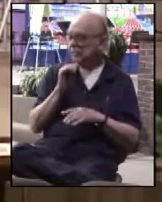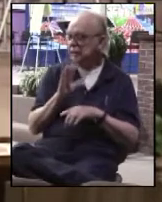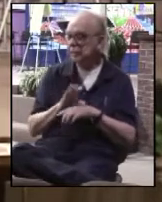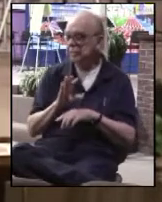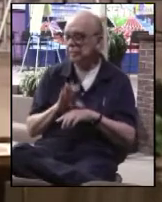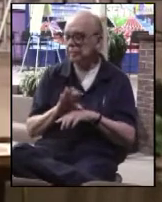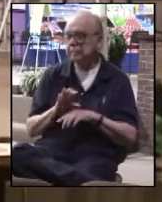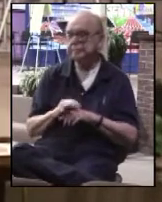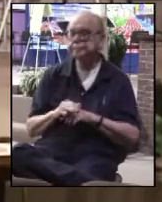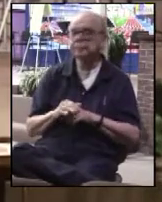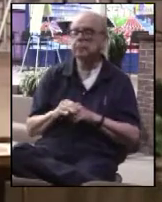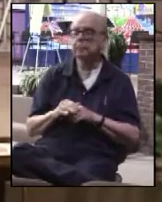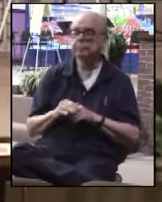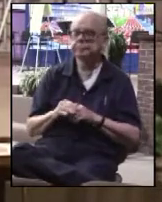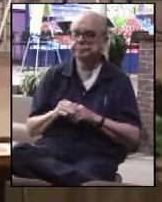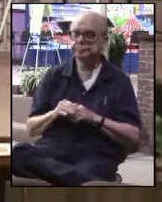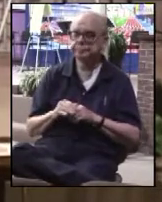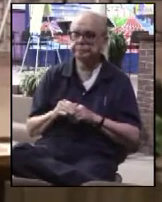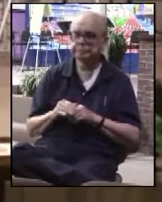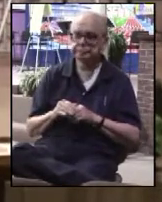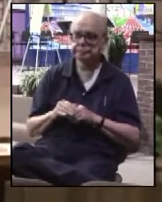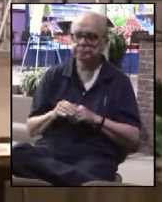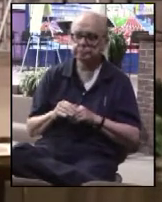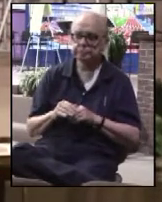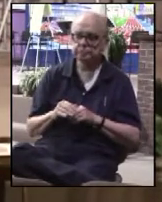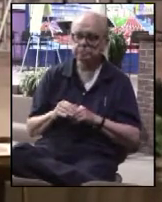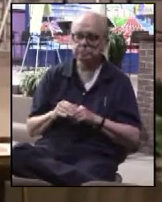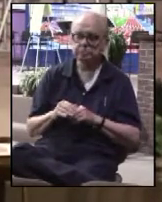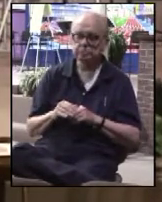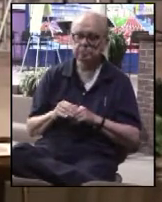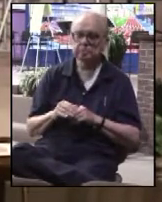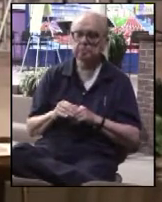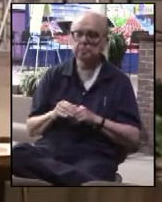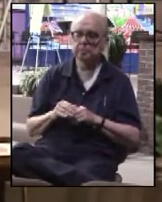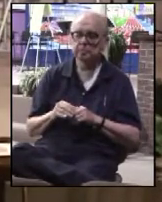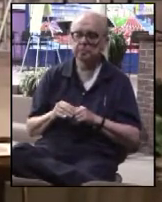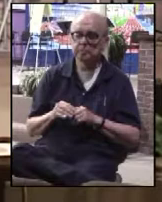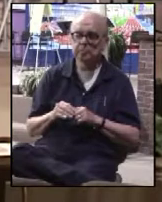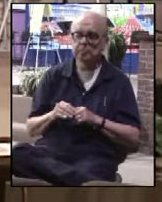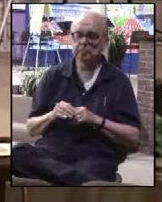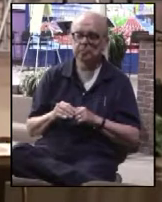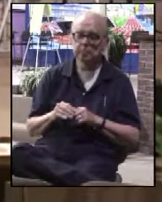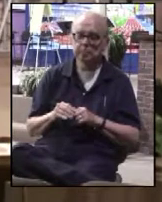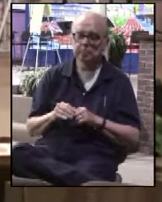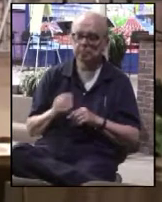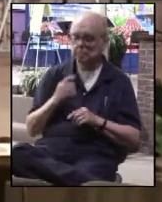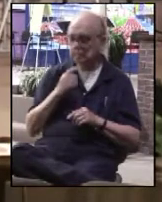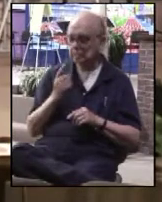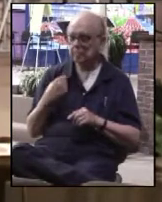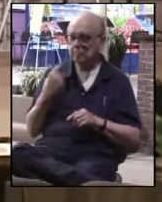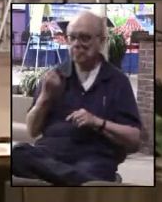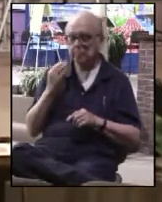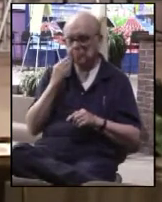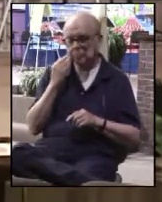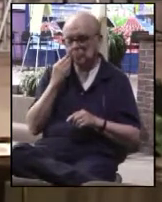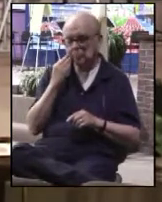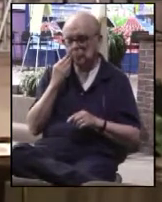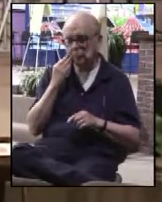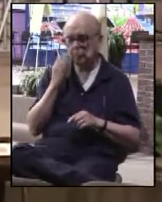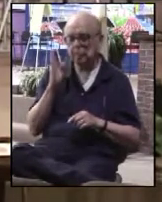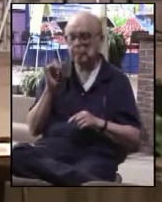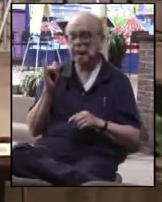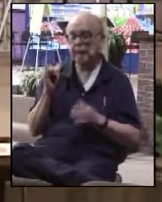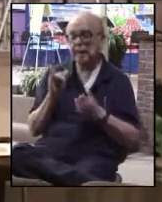he says we're known by this